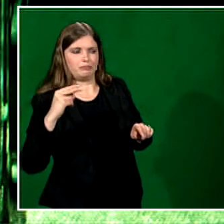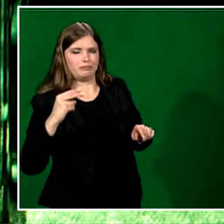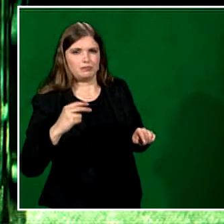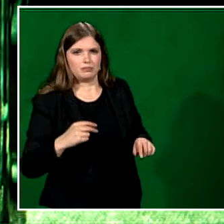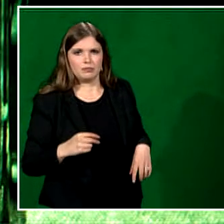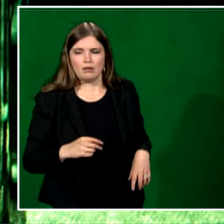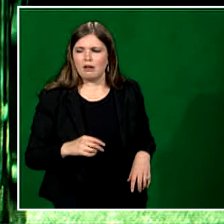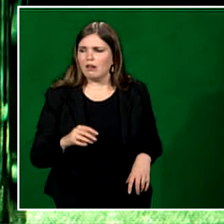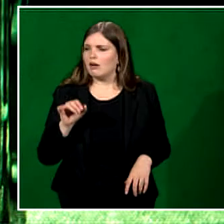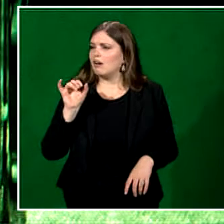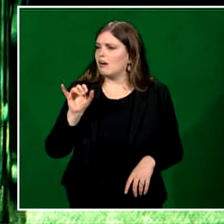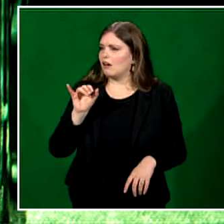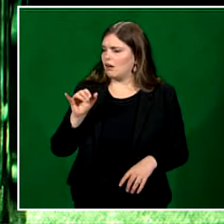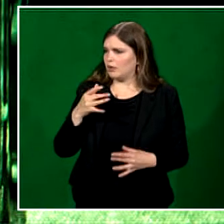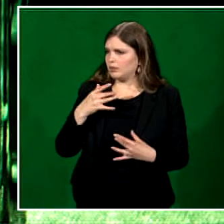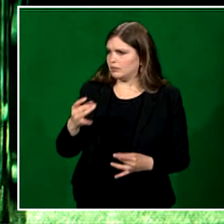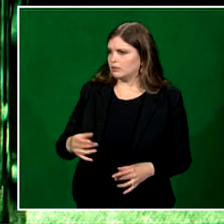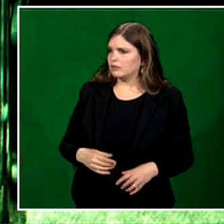Interesting.